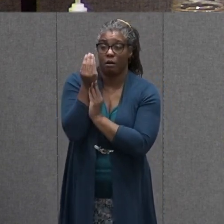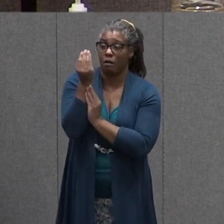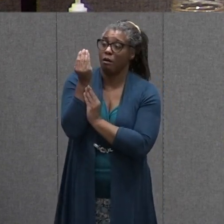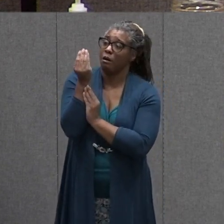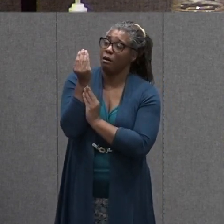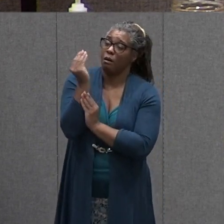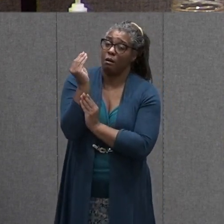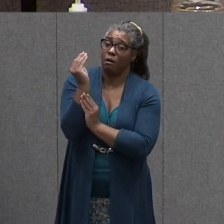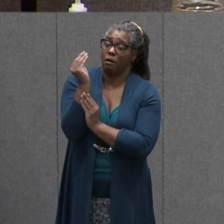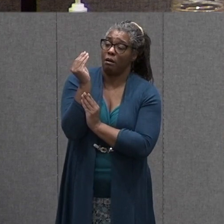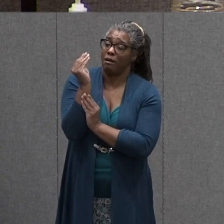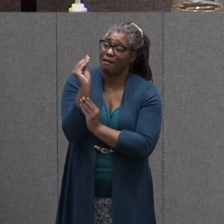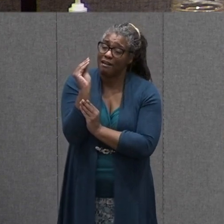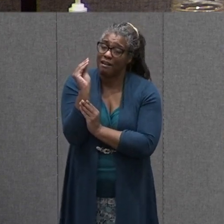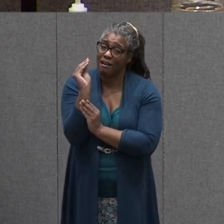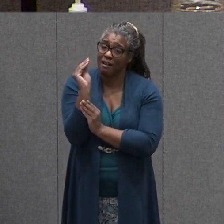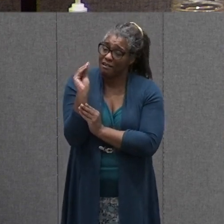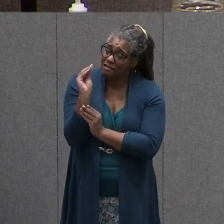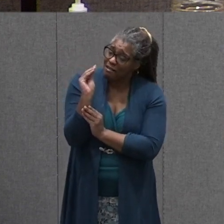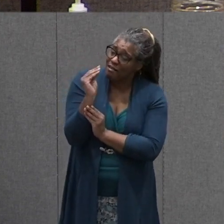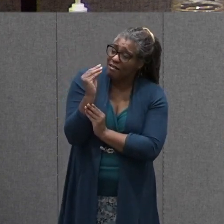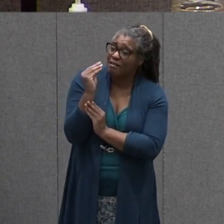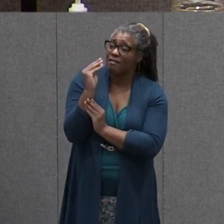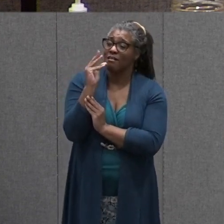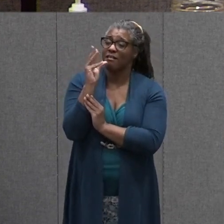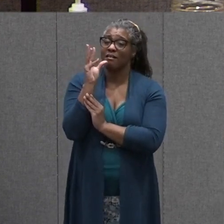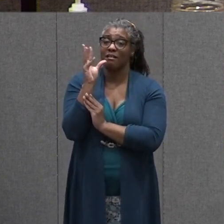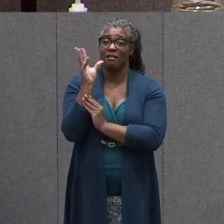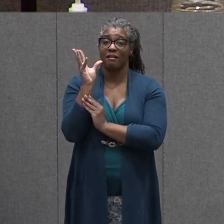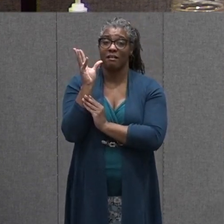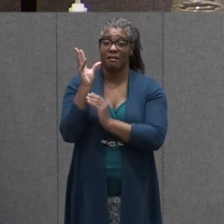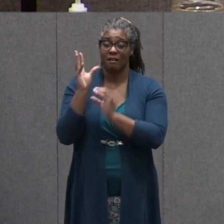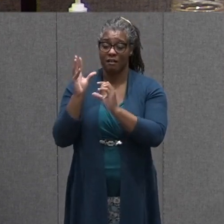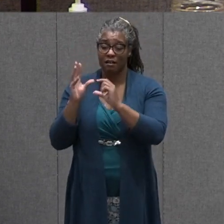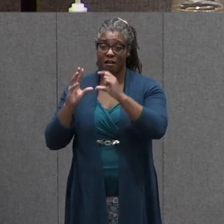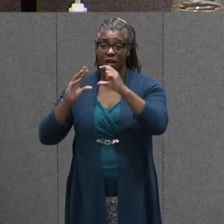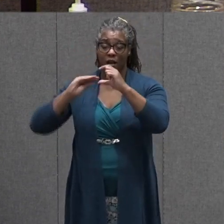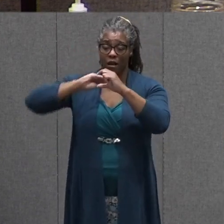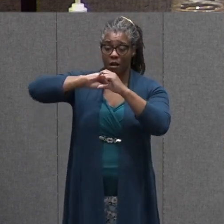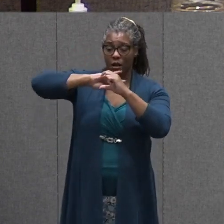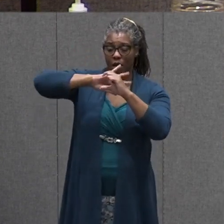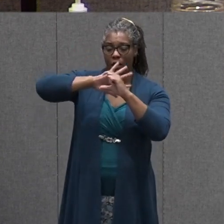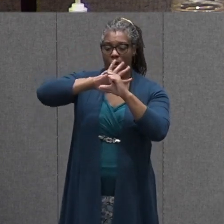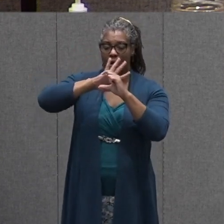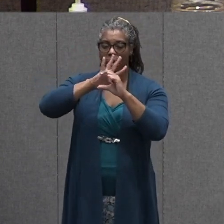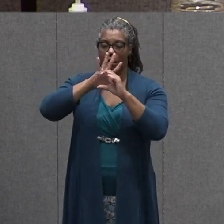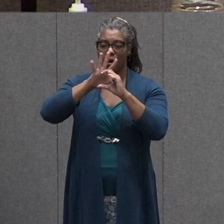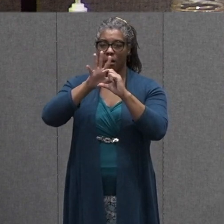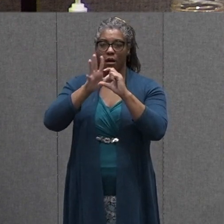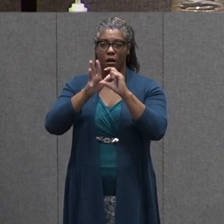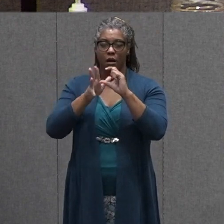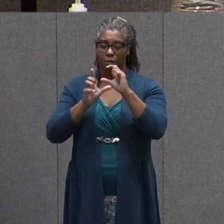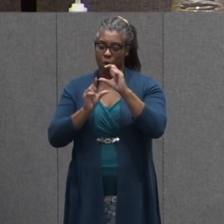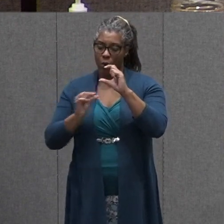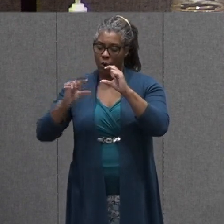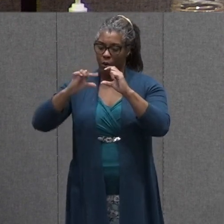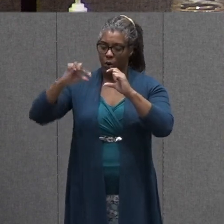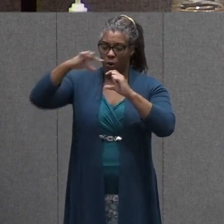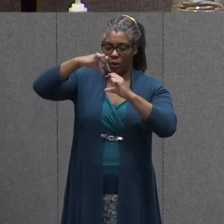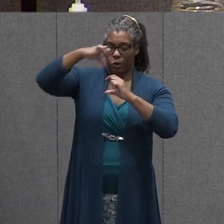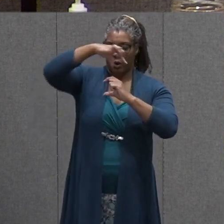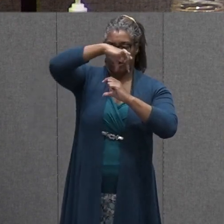the book called The Tiny Seed. So we're going to read this today. The really awesome thing about Mr.